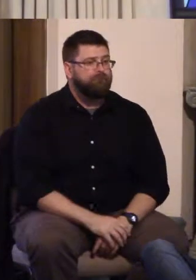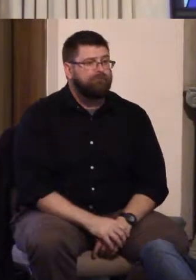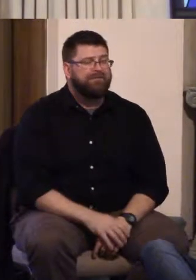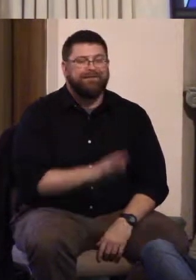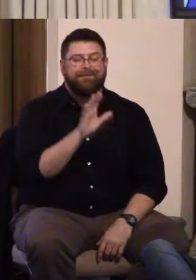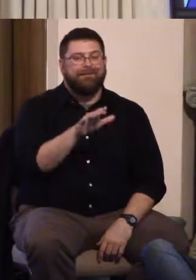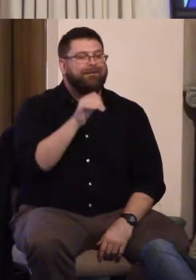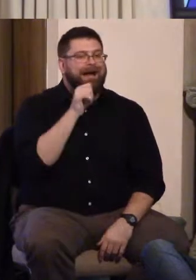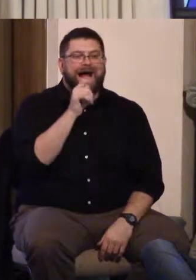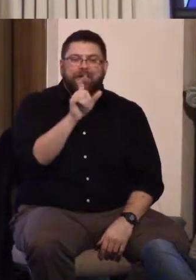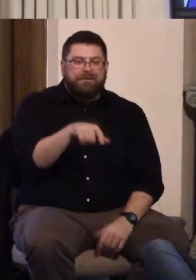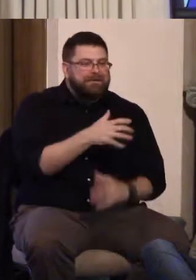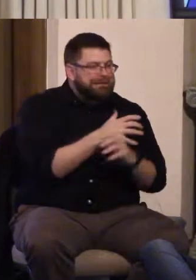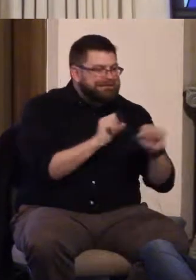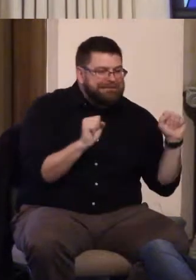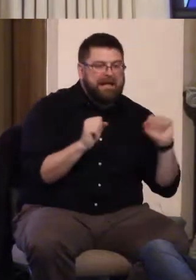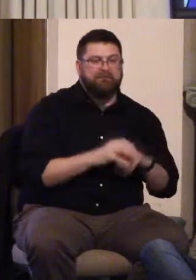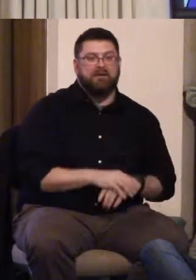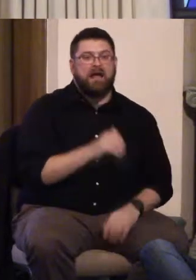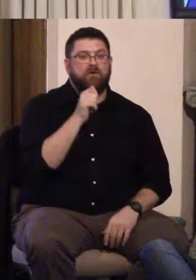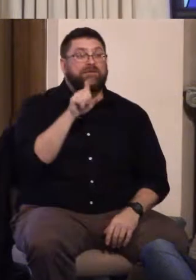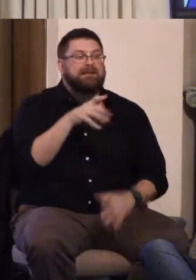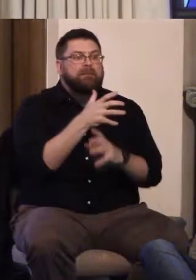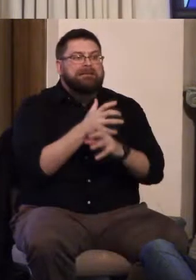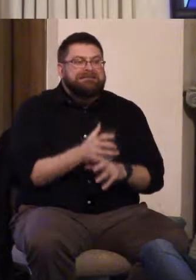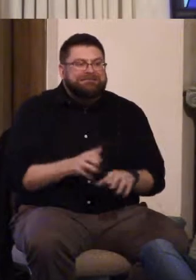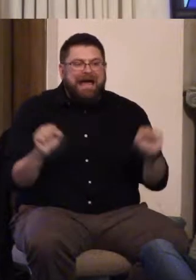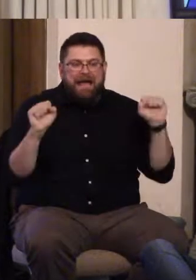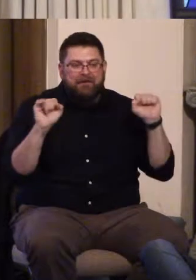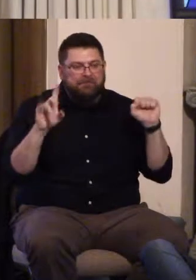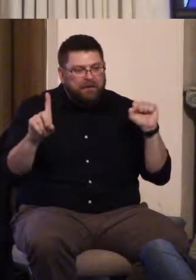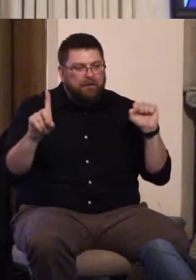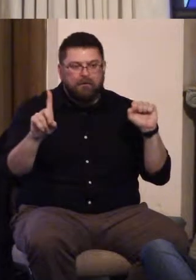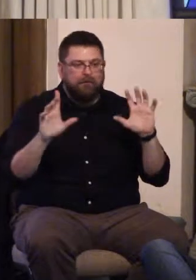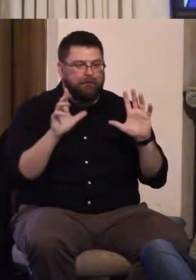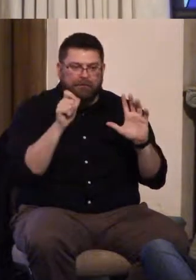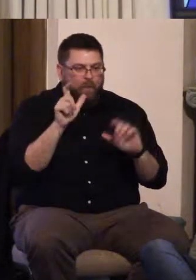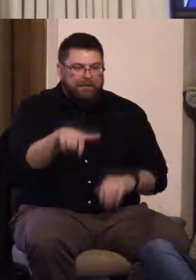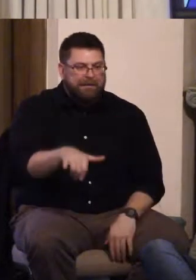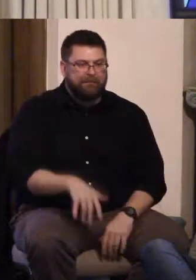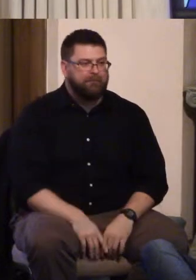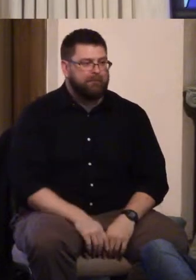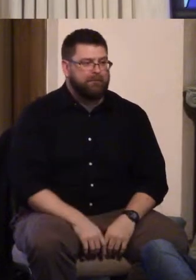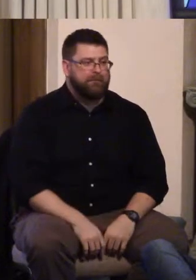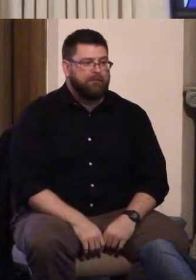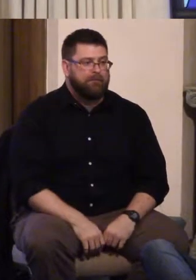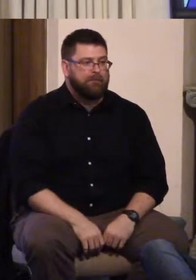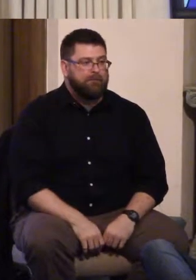I don't need to be safe or saved from anything.